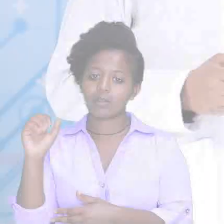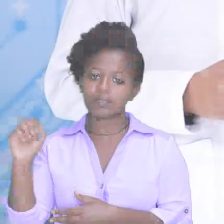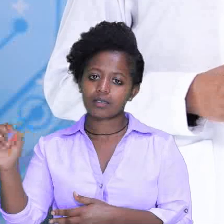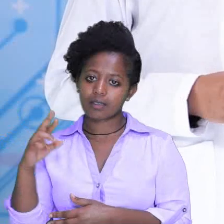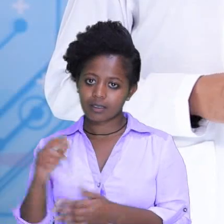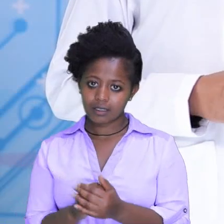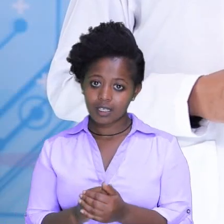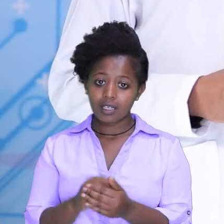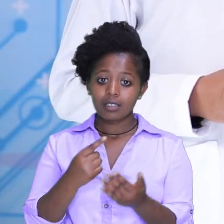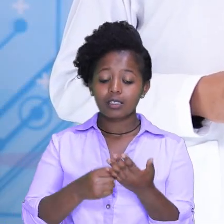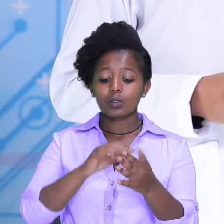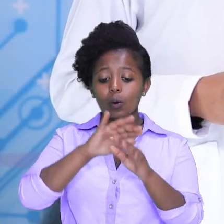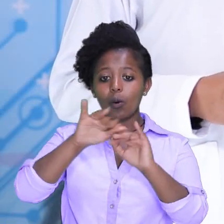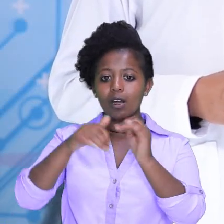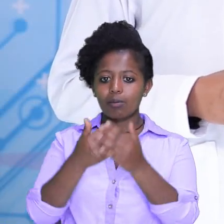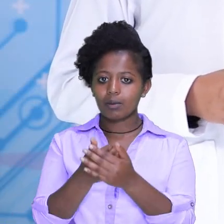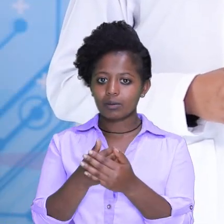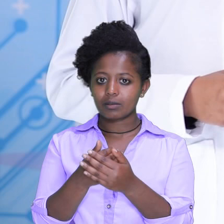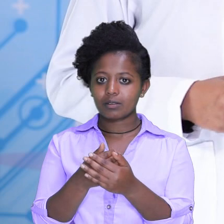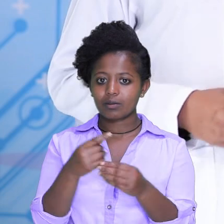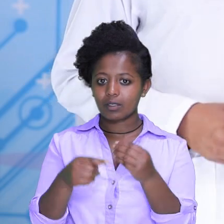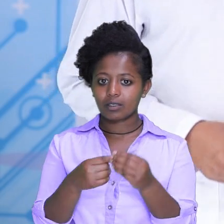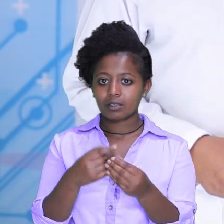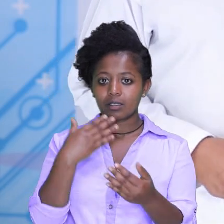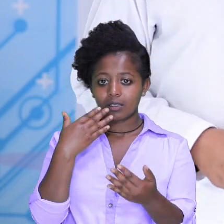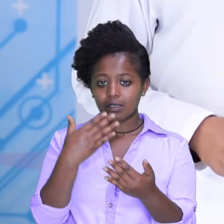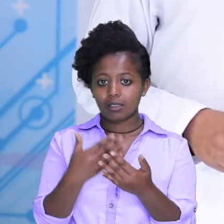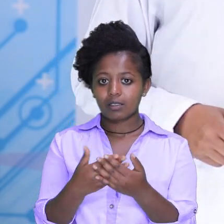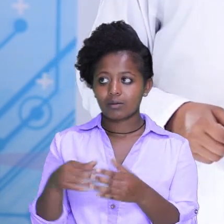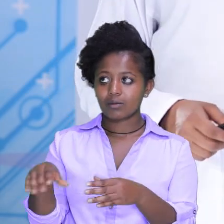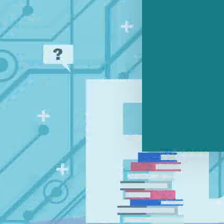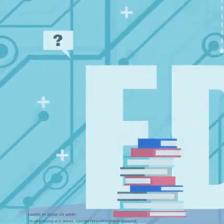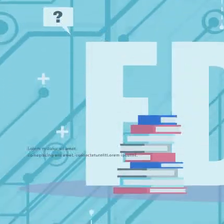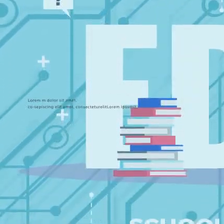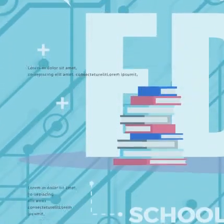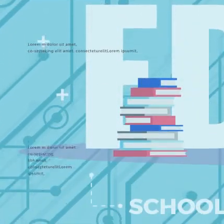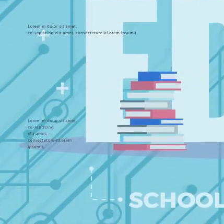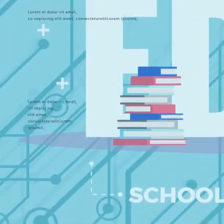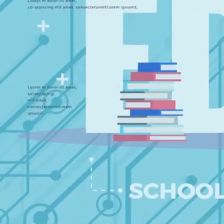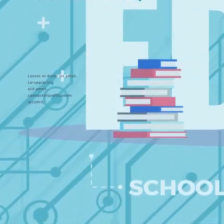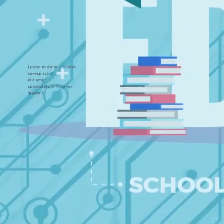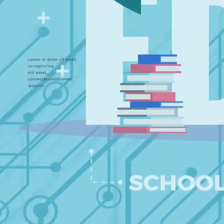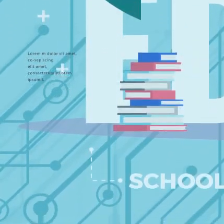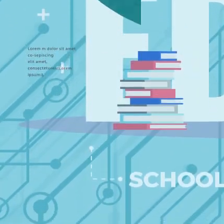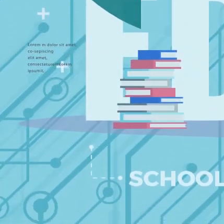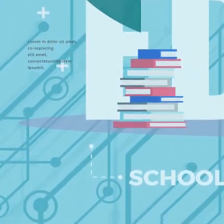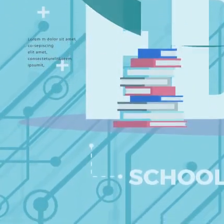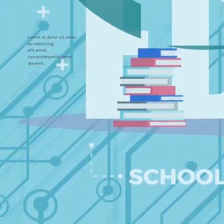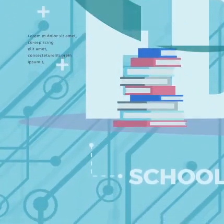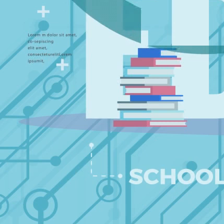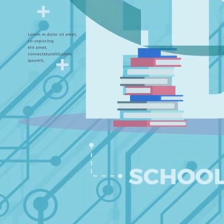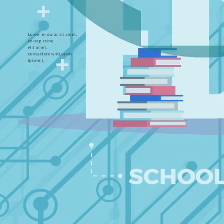USSR. This all about what I have. Thank you very much, student. Bye-bye.